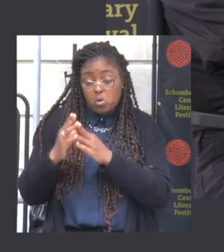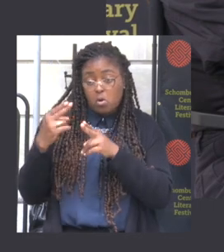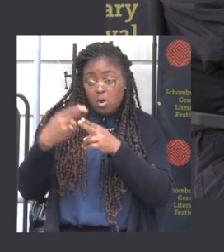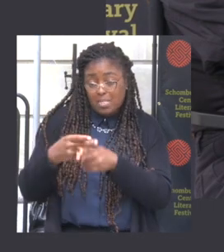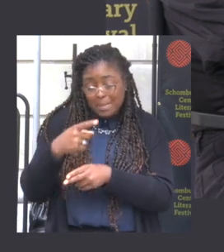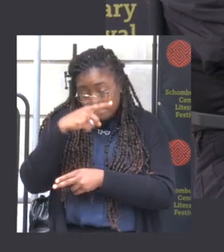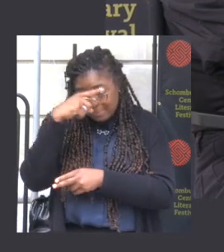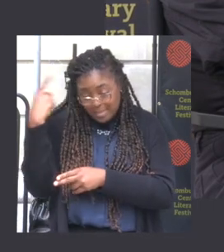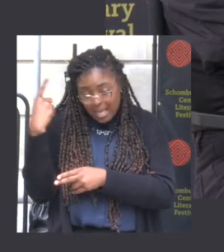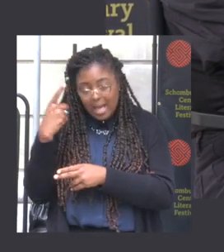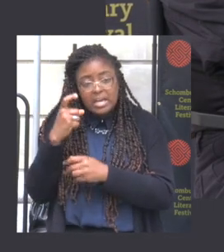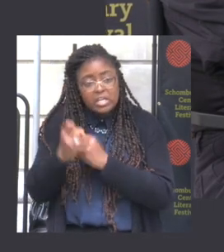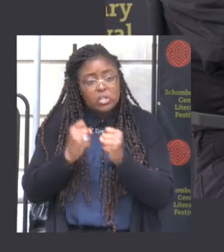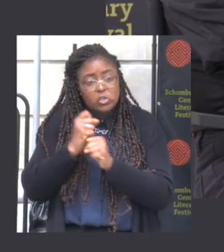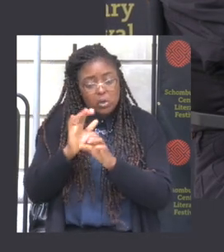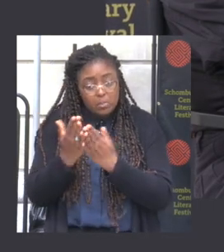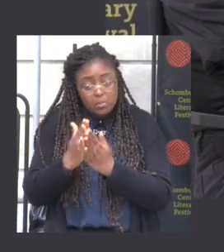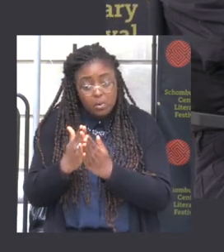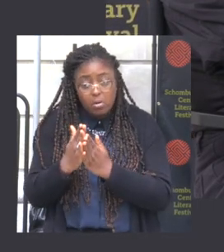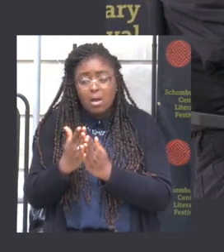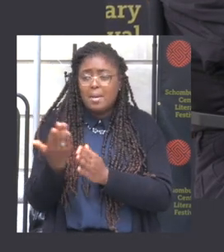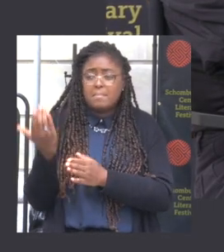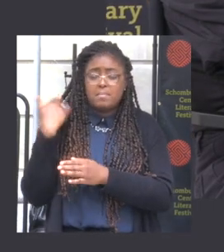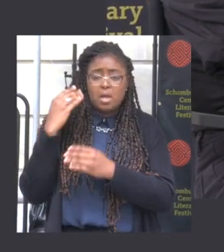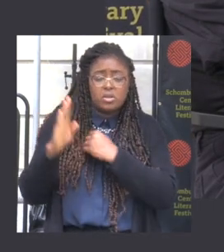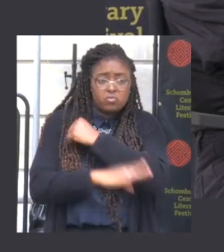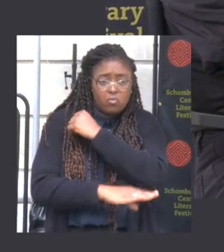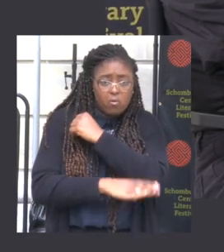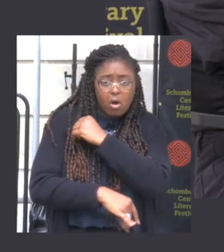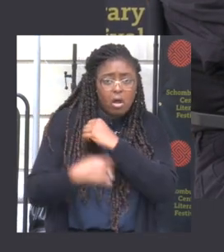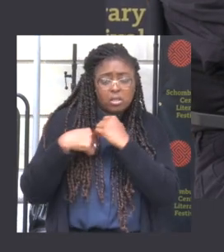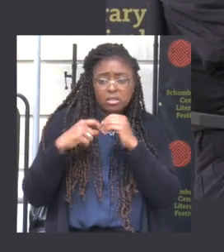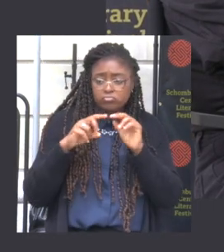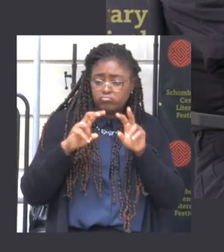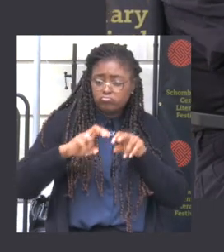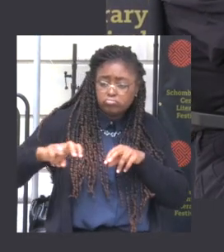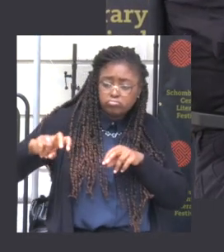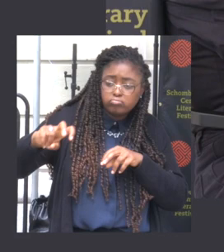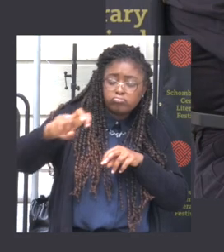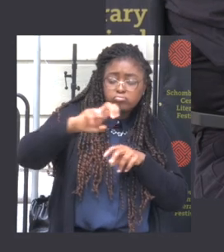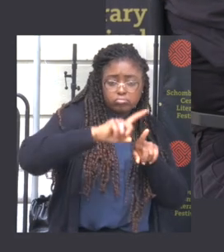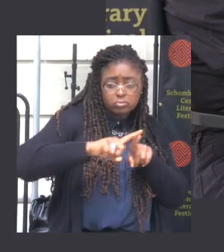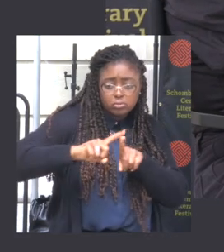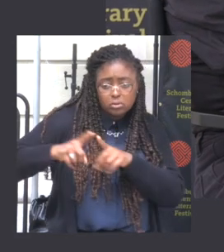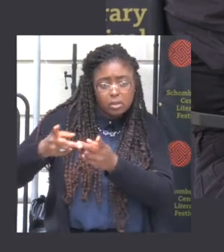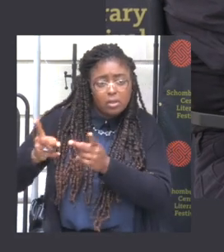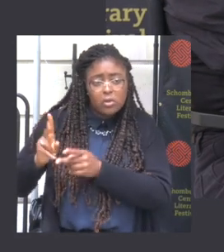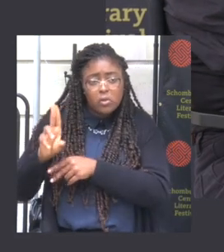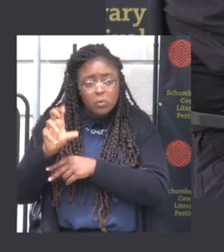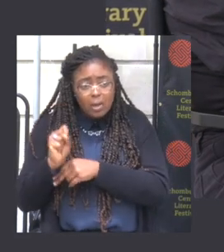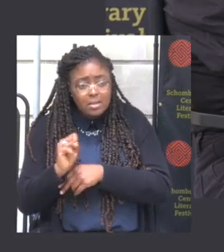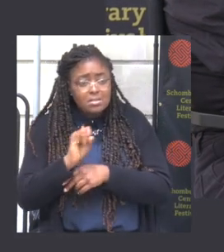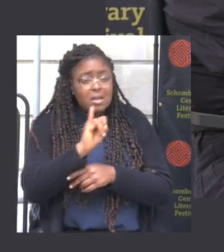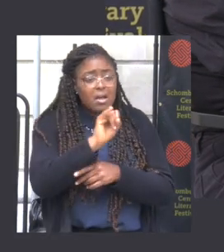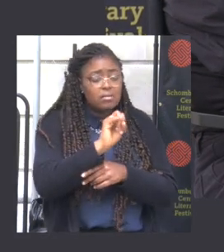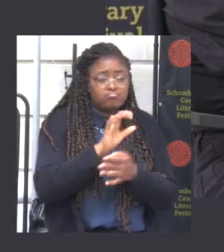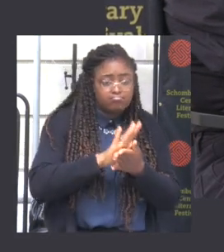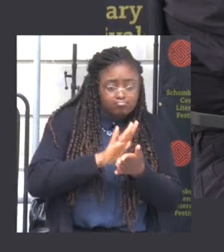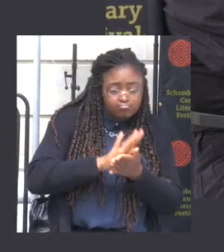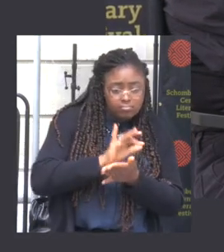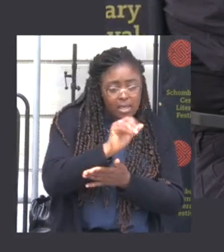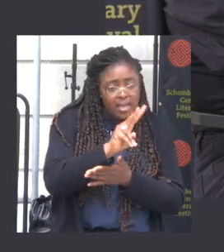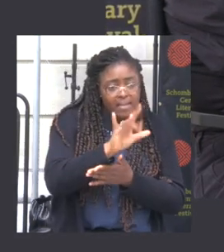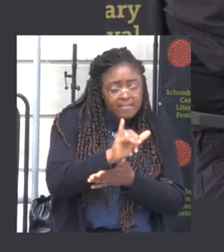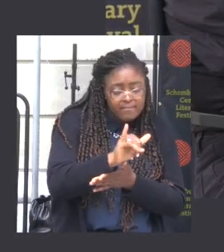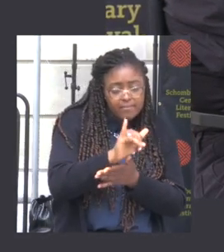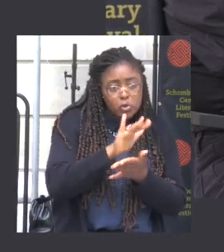to educational institutions across North America, from Ivy League schools to trade schools, and he talked to and photographed provosts